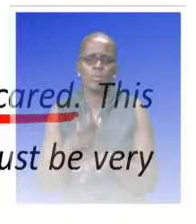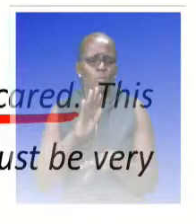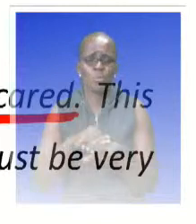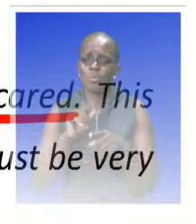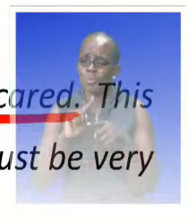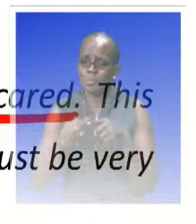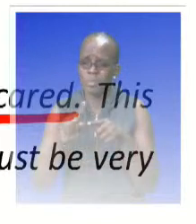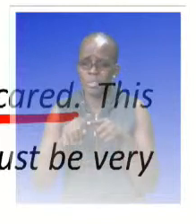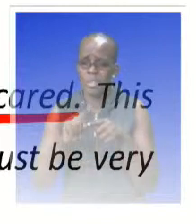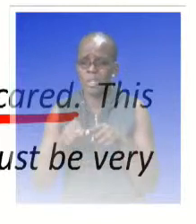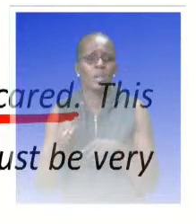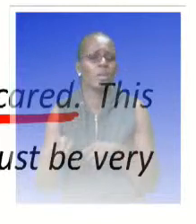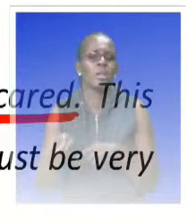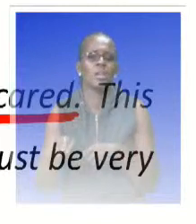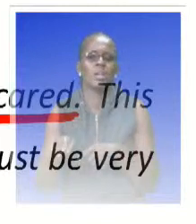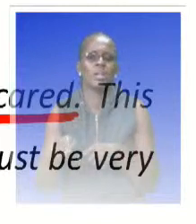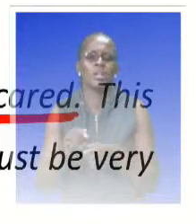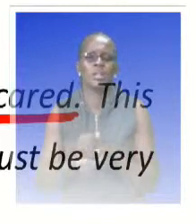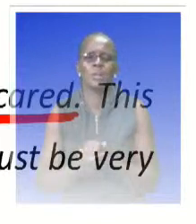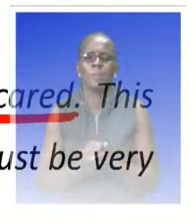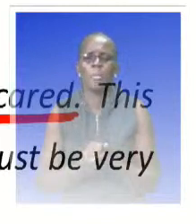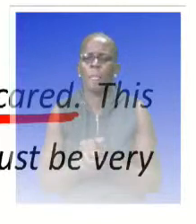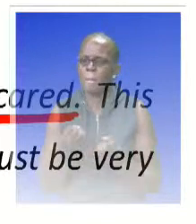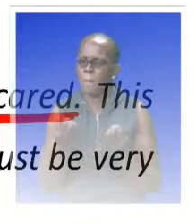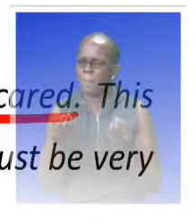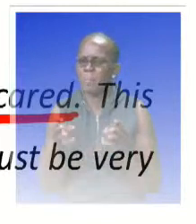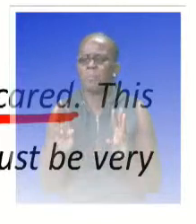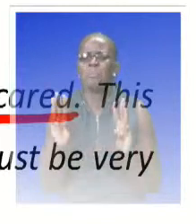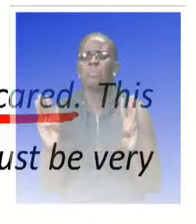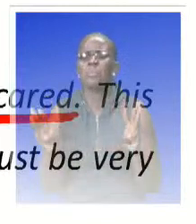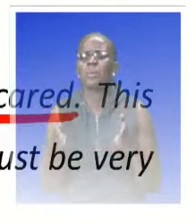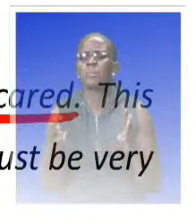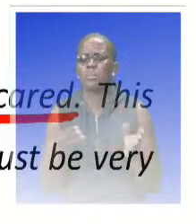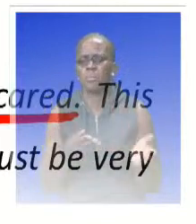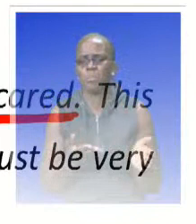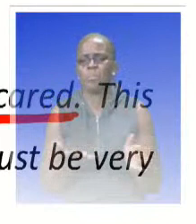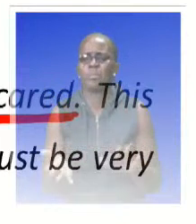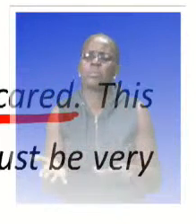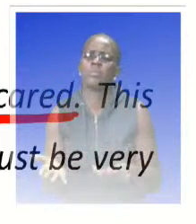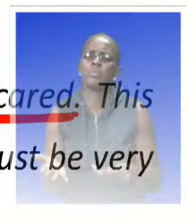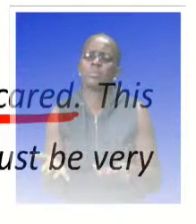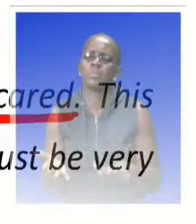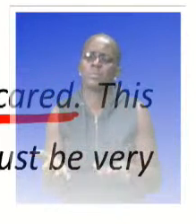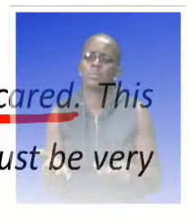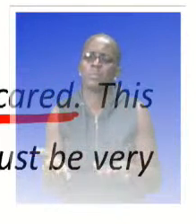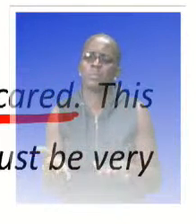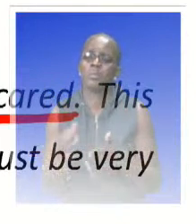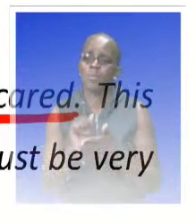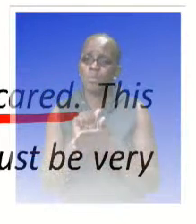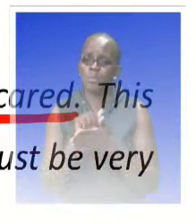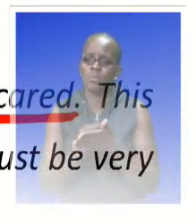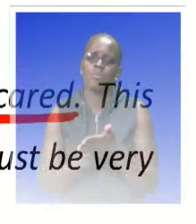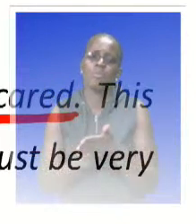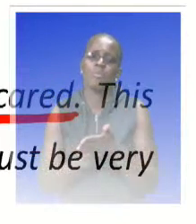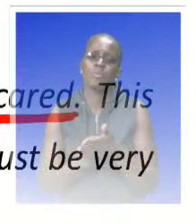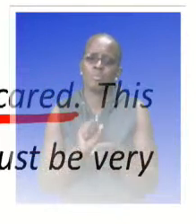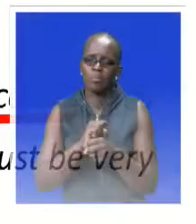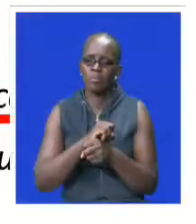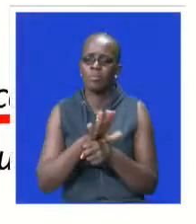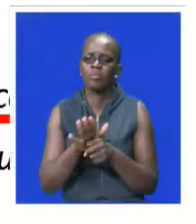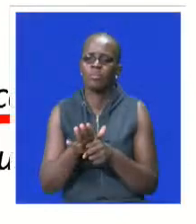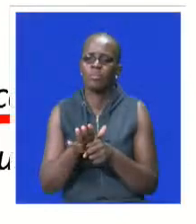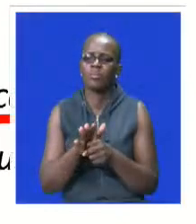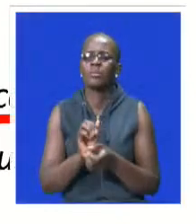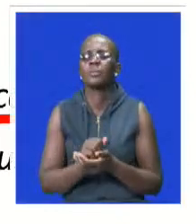no joke? So many people have died from it. So you must be very careful, my friend. This is no